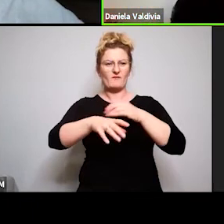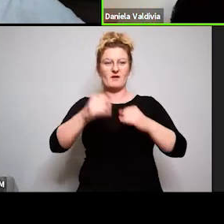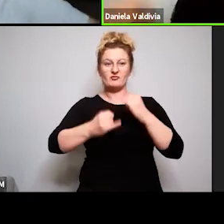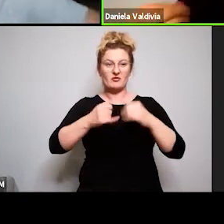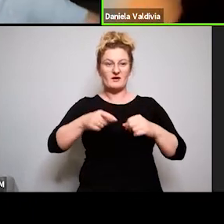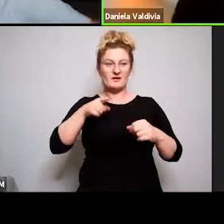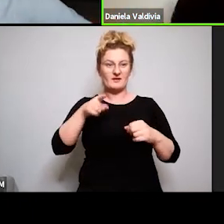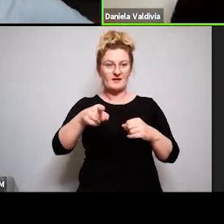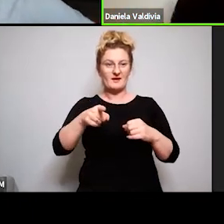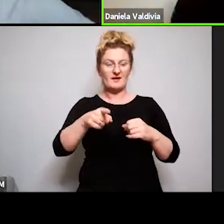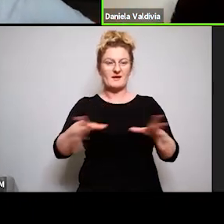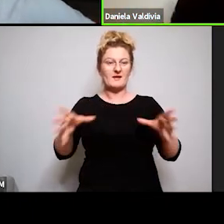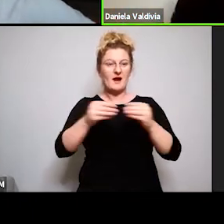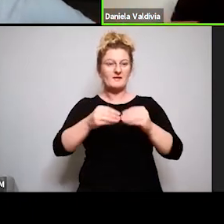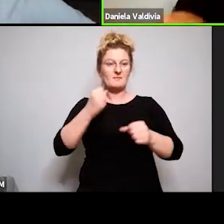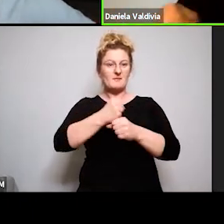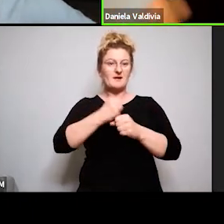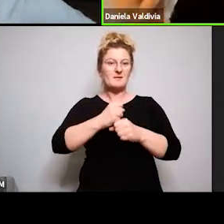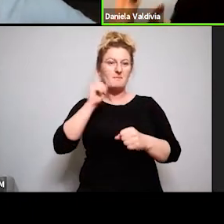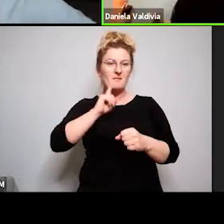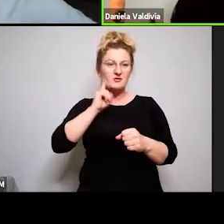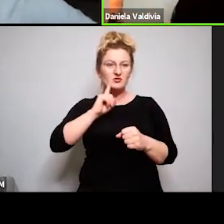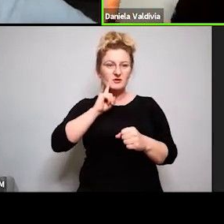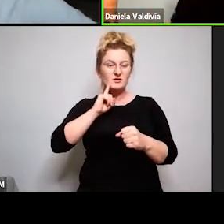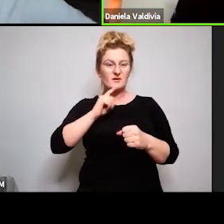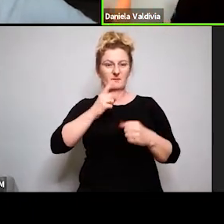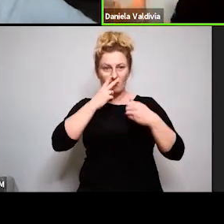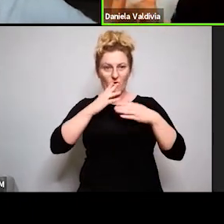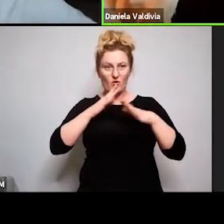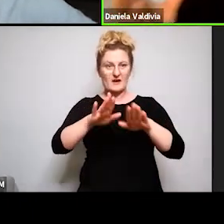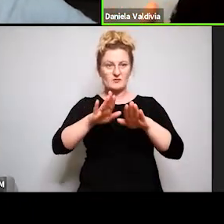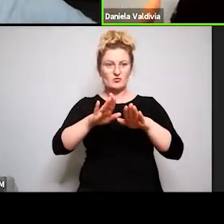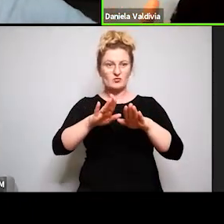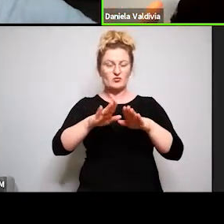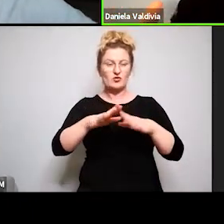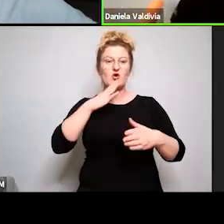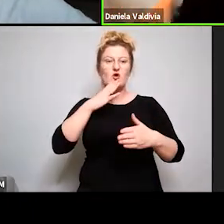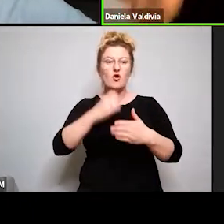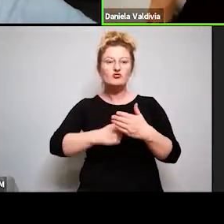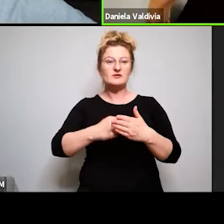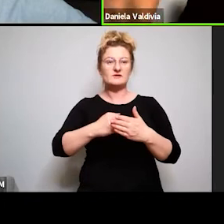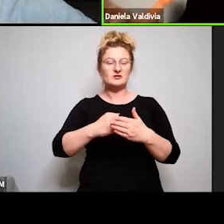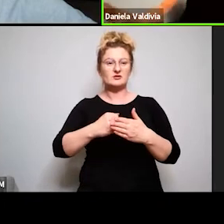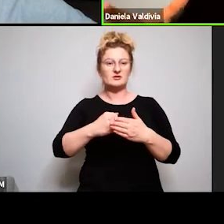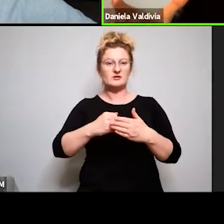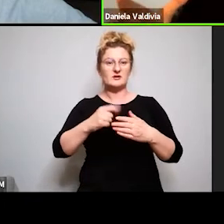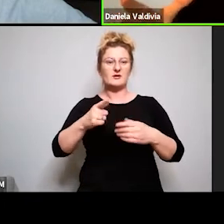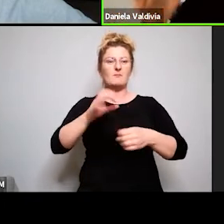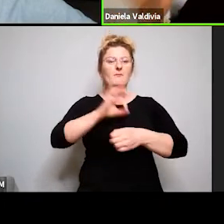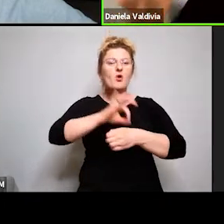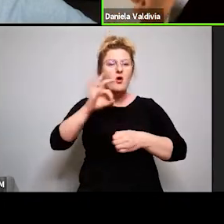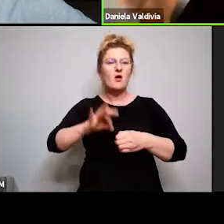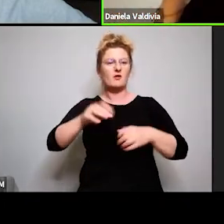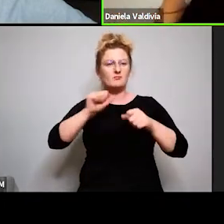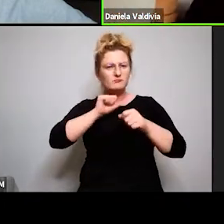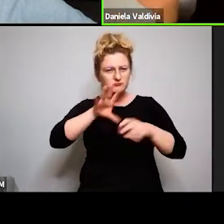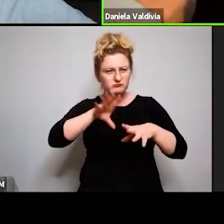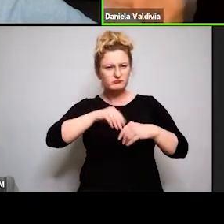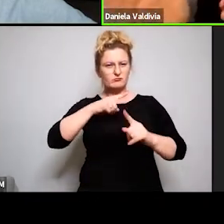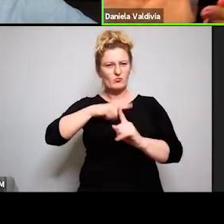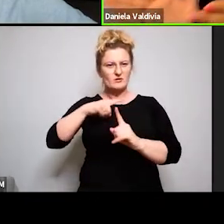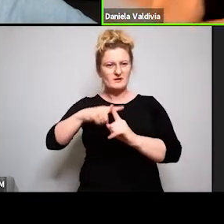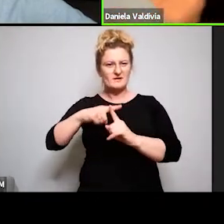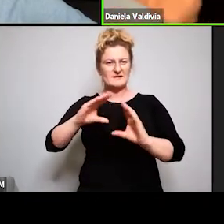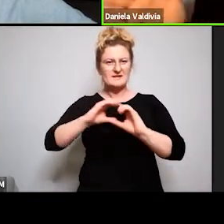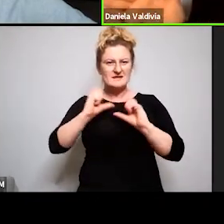know the benefits of the project, of the program, then with this, because